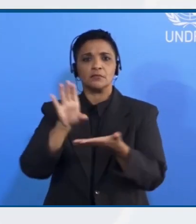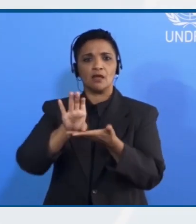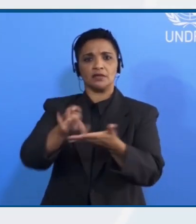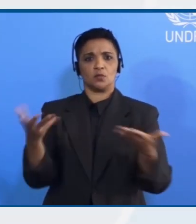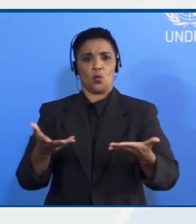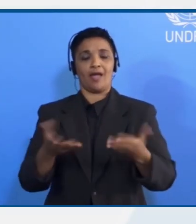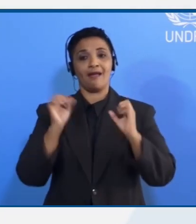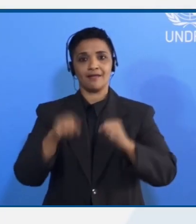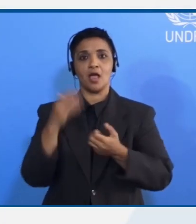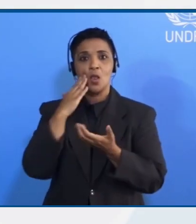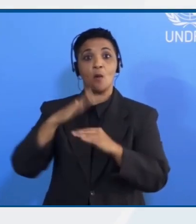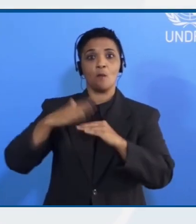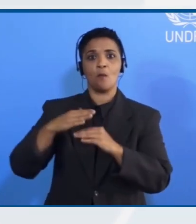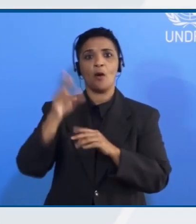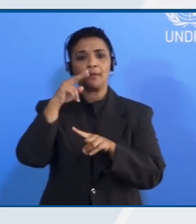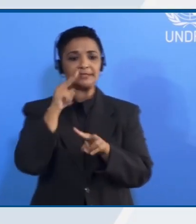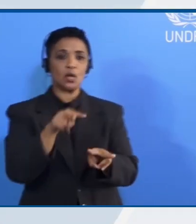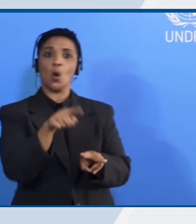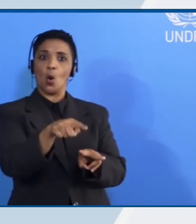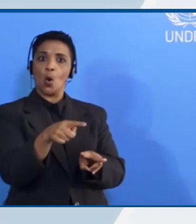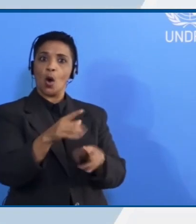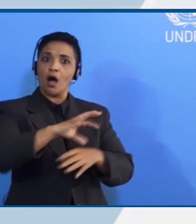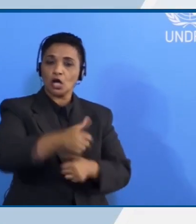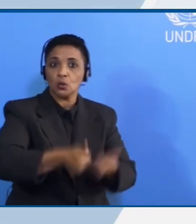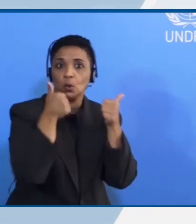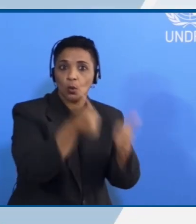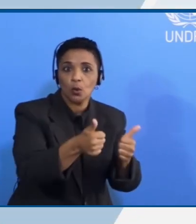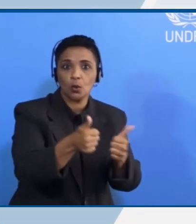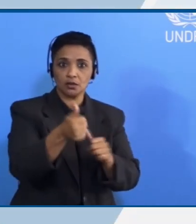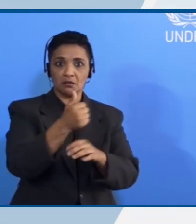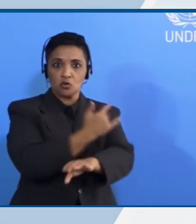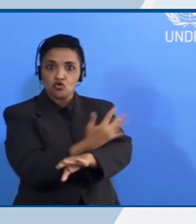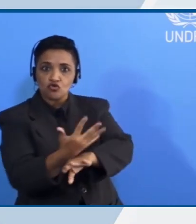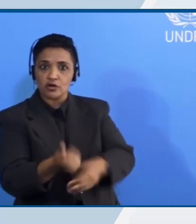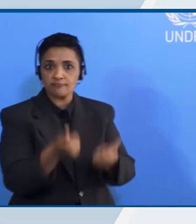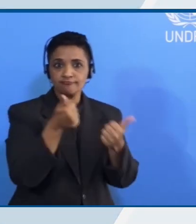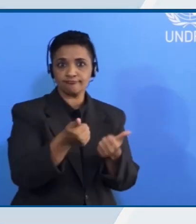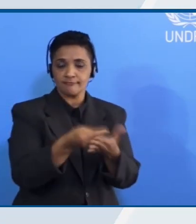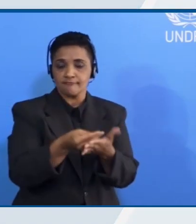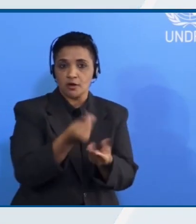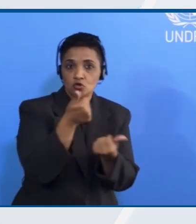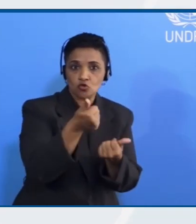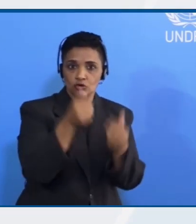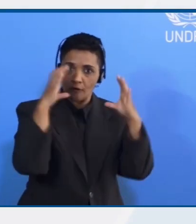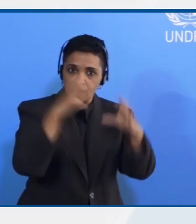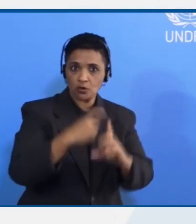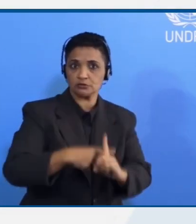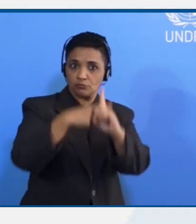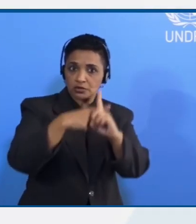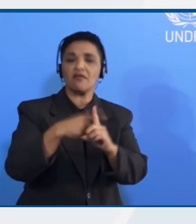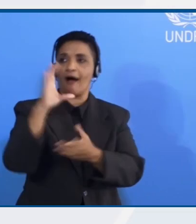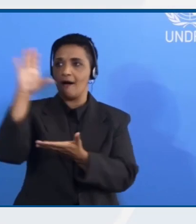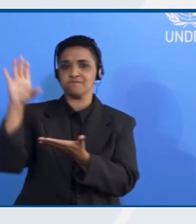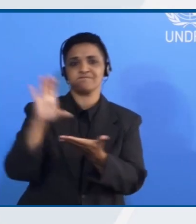way that can attract investors, so with a focus on basically greening their investment portfolios with a focus on